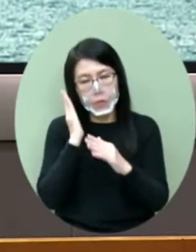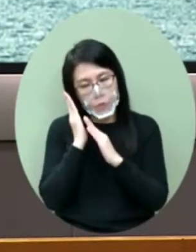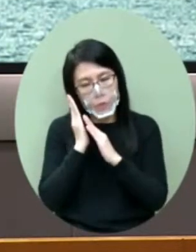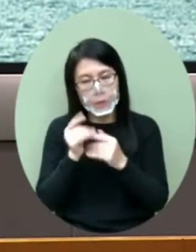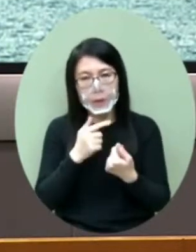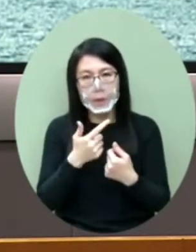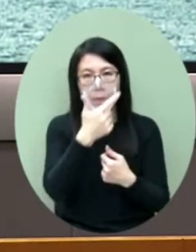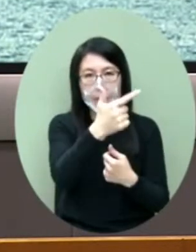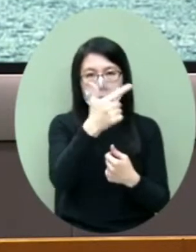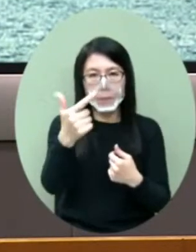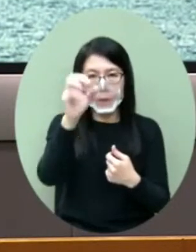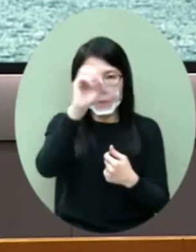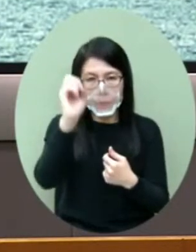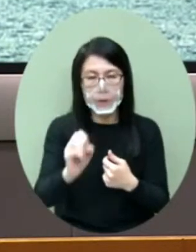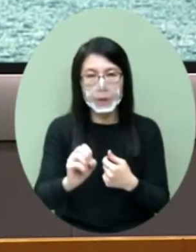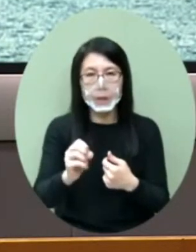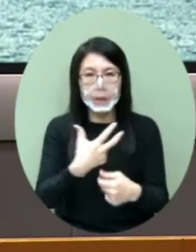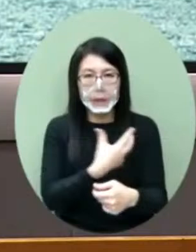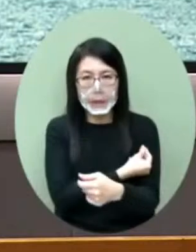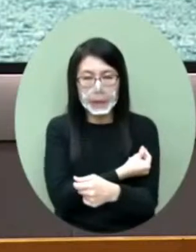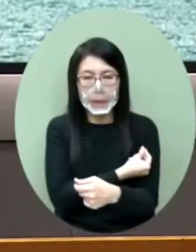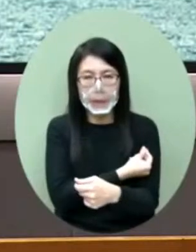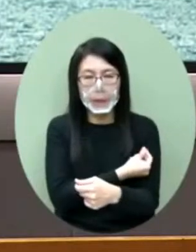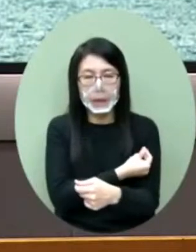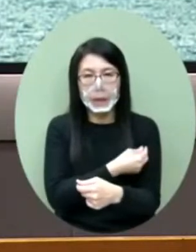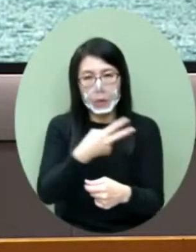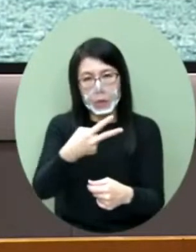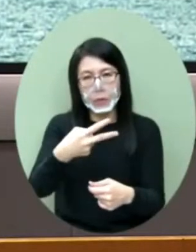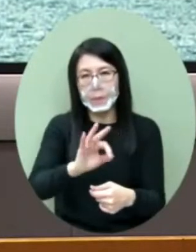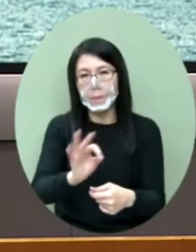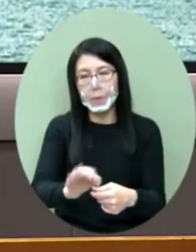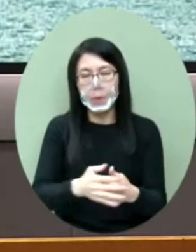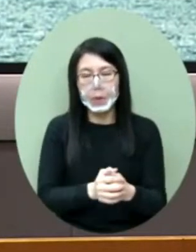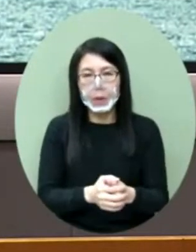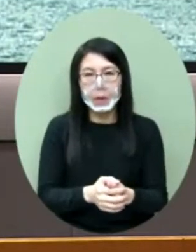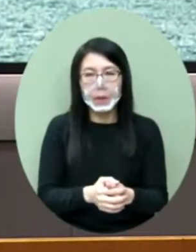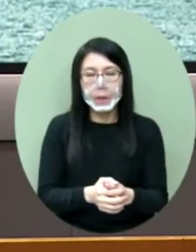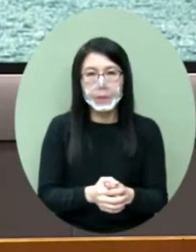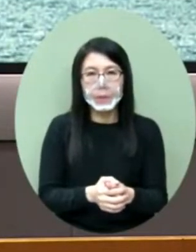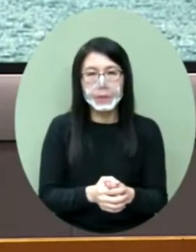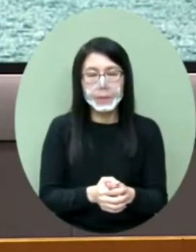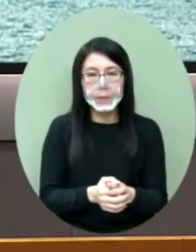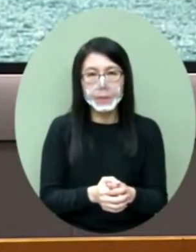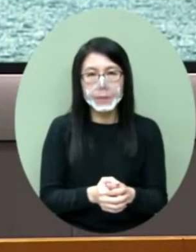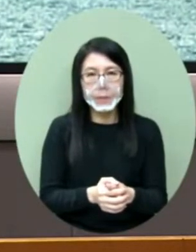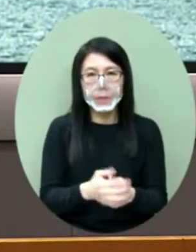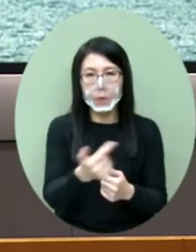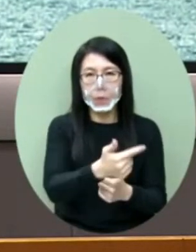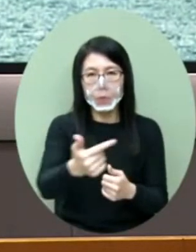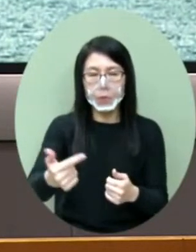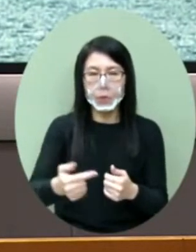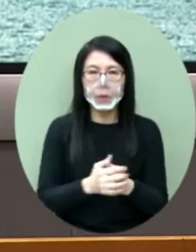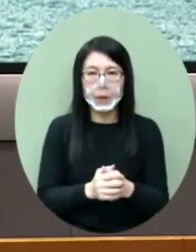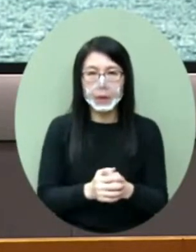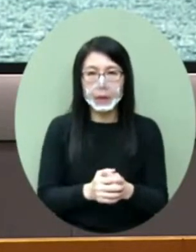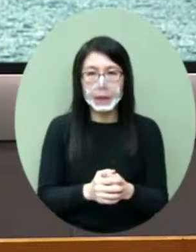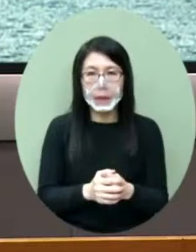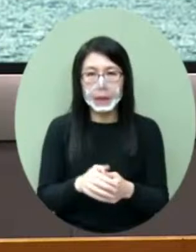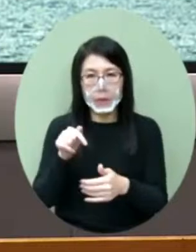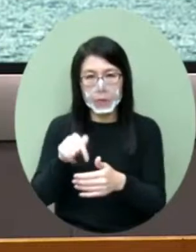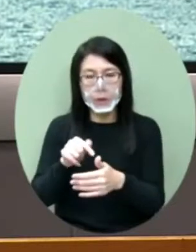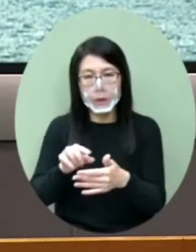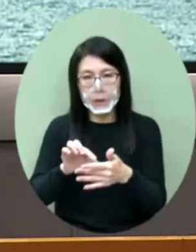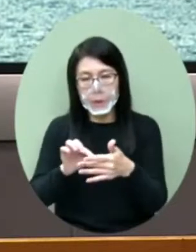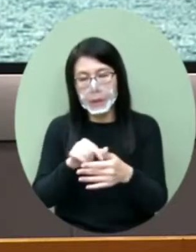residential home residents. 88% did not have 2 doses, most